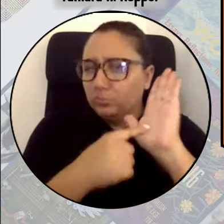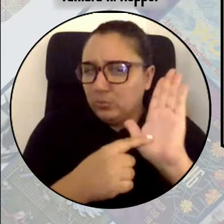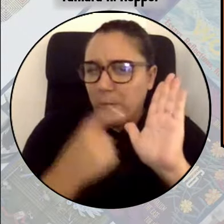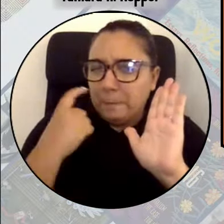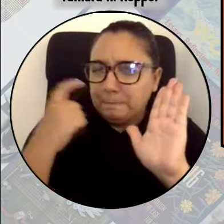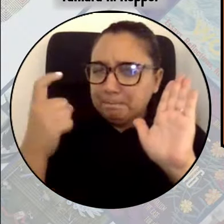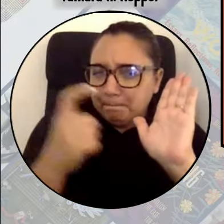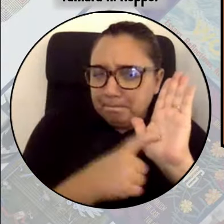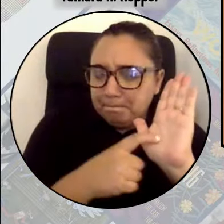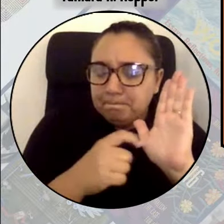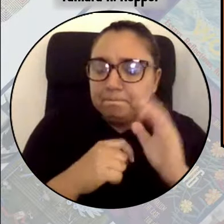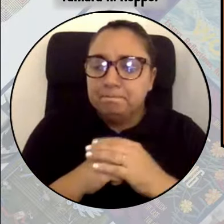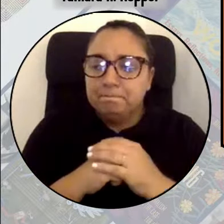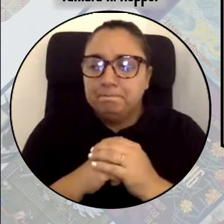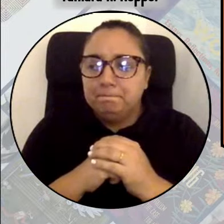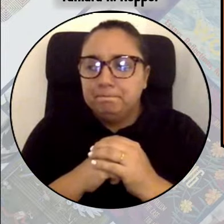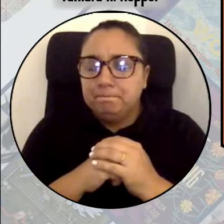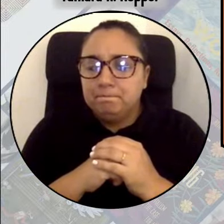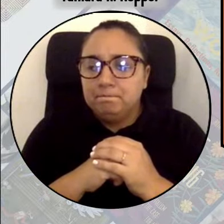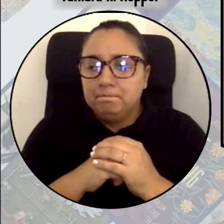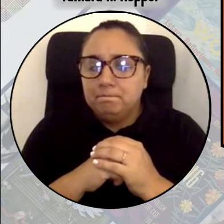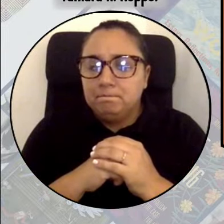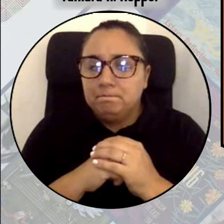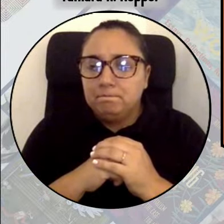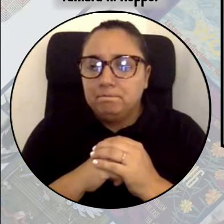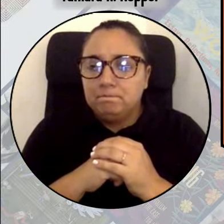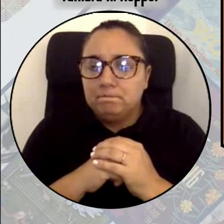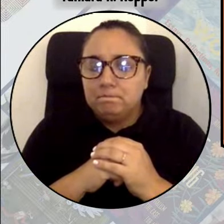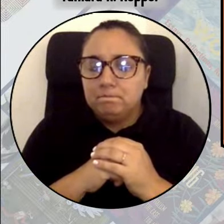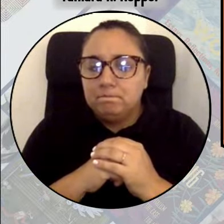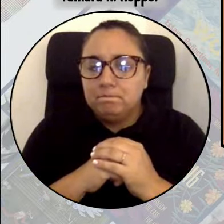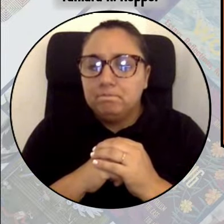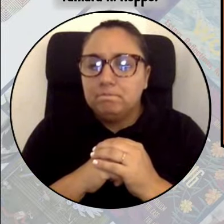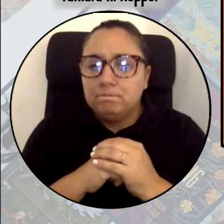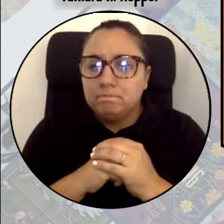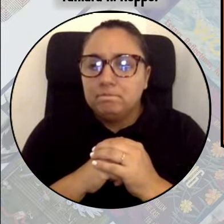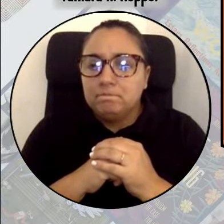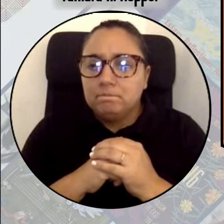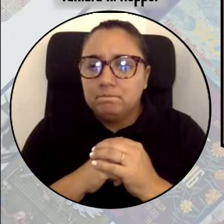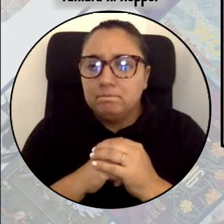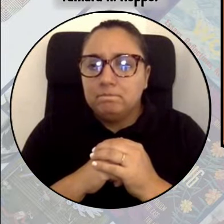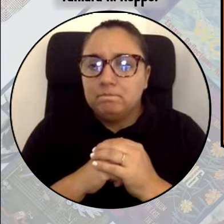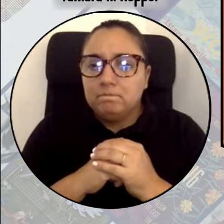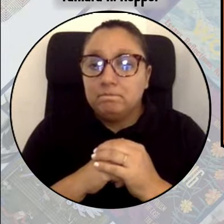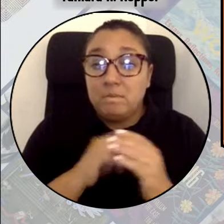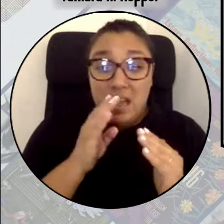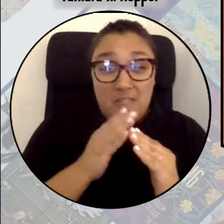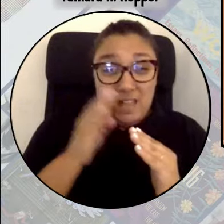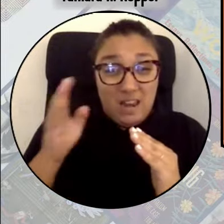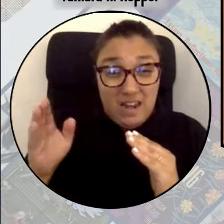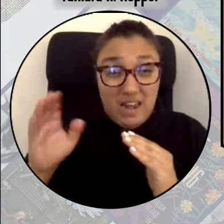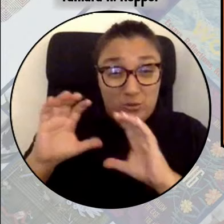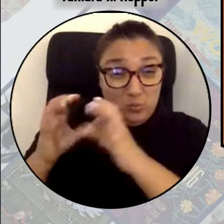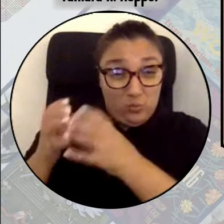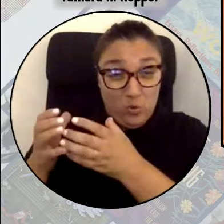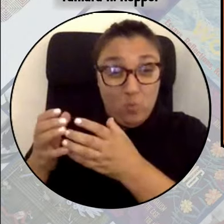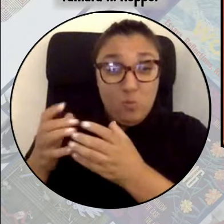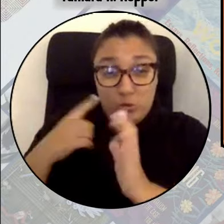is very different than the kind of financial support that is given to this next agency.